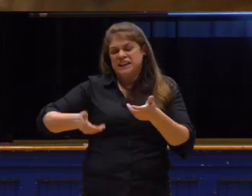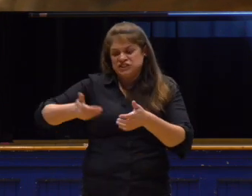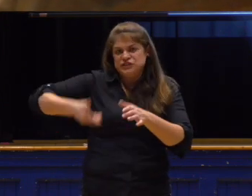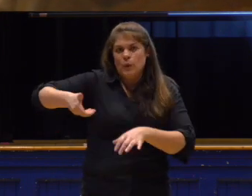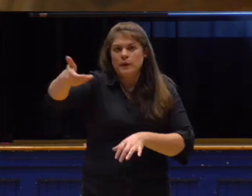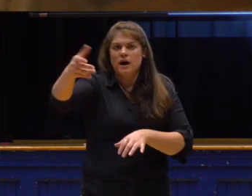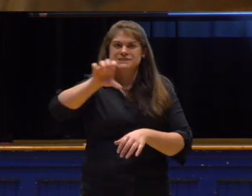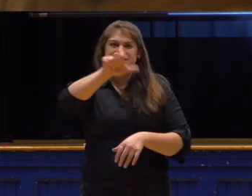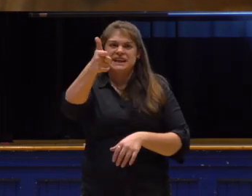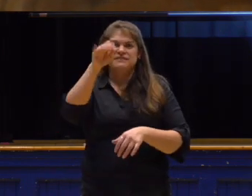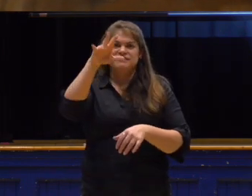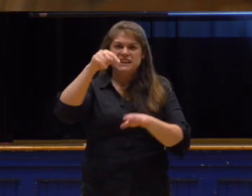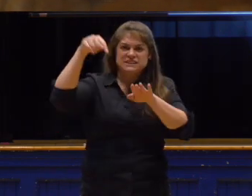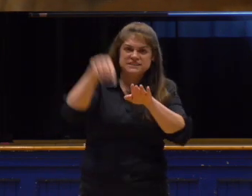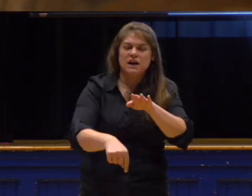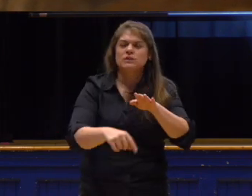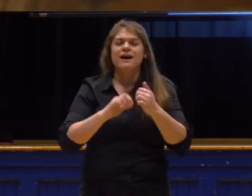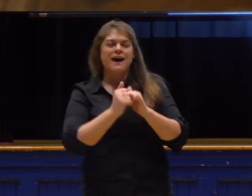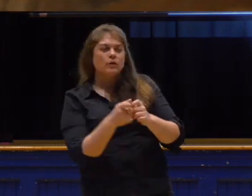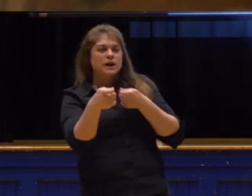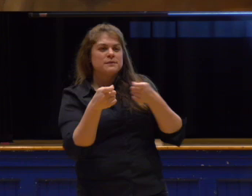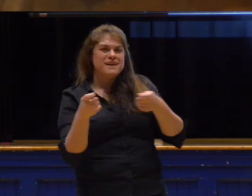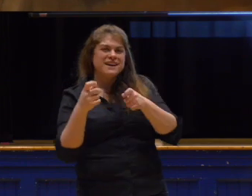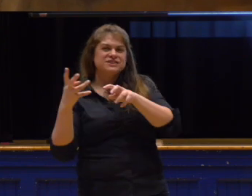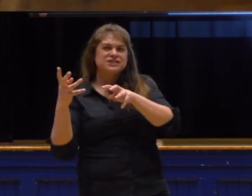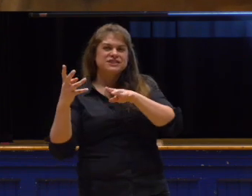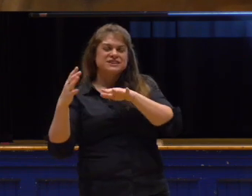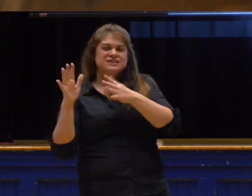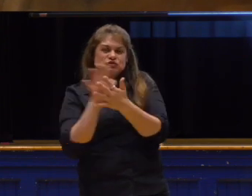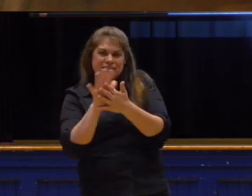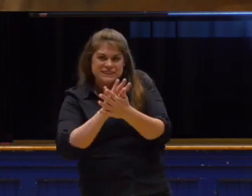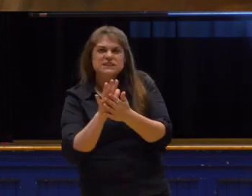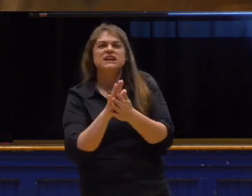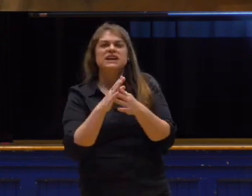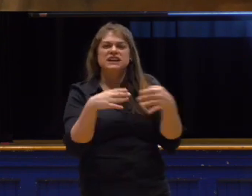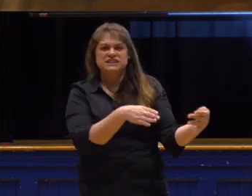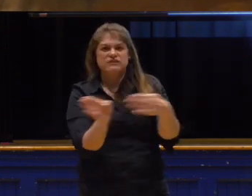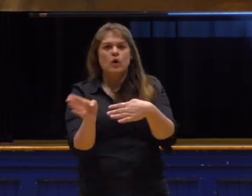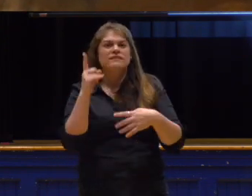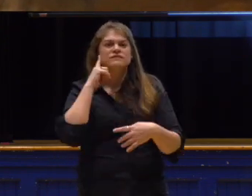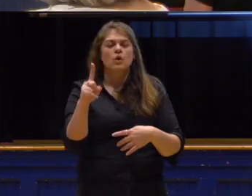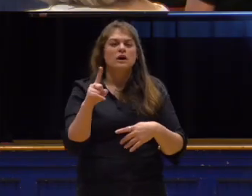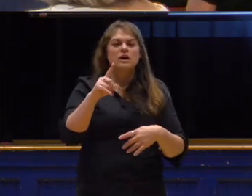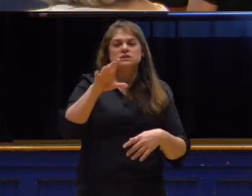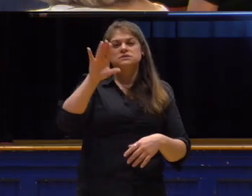underground. How are you going to handle the traffic flow and detours for first responders?